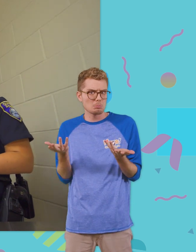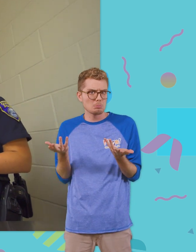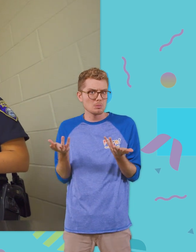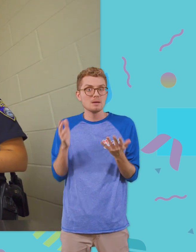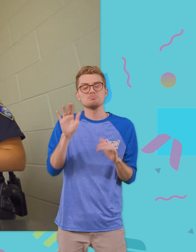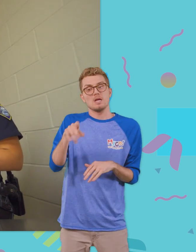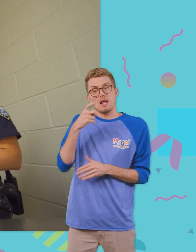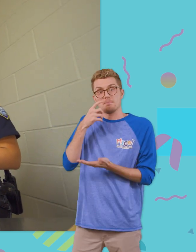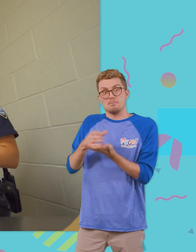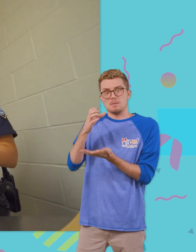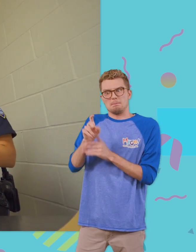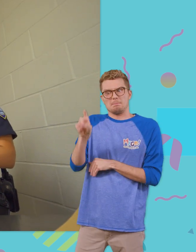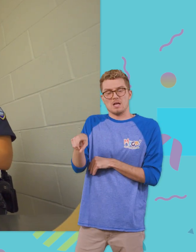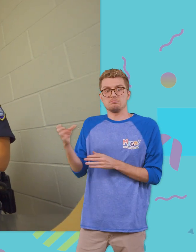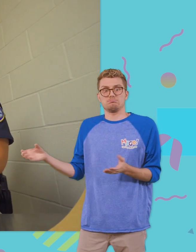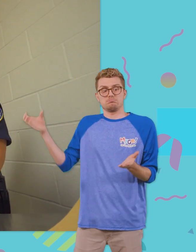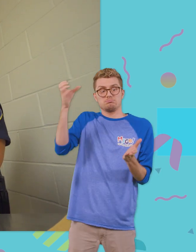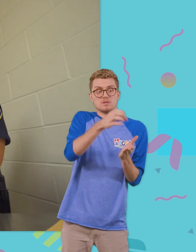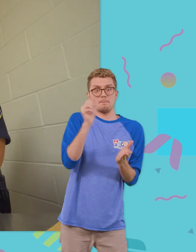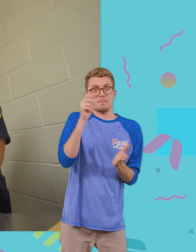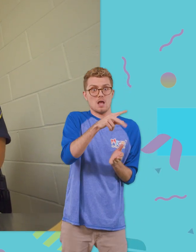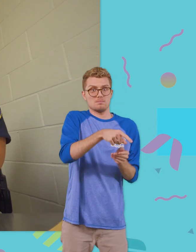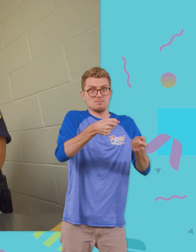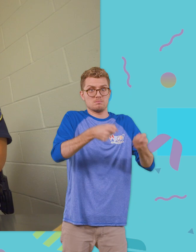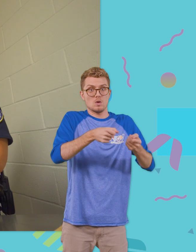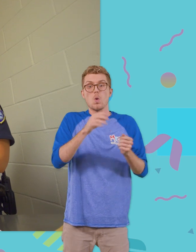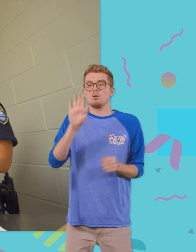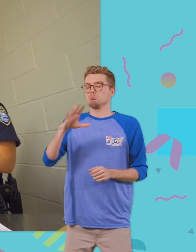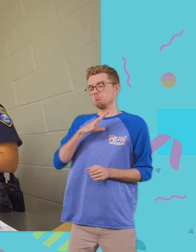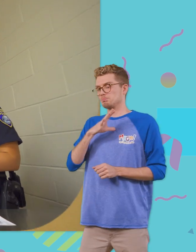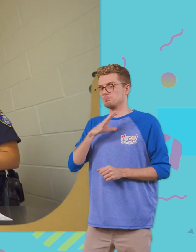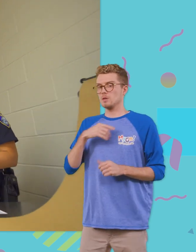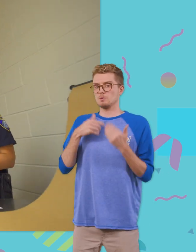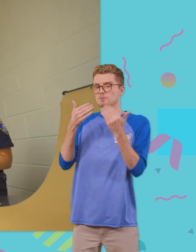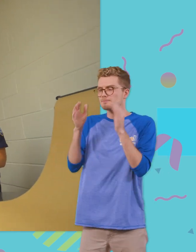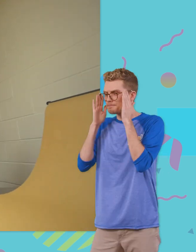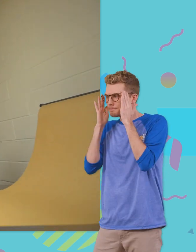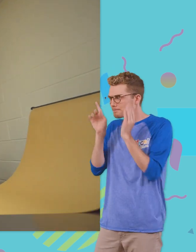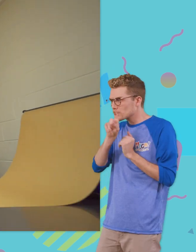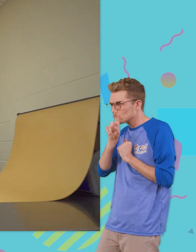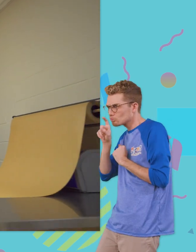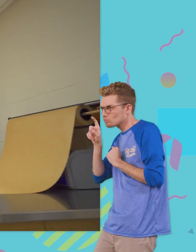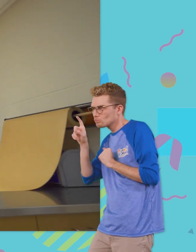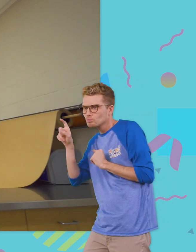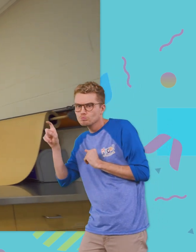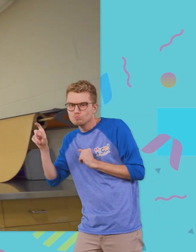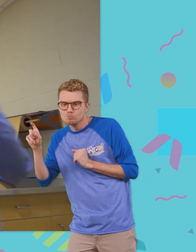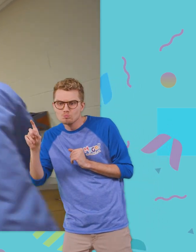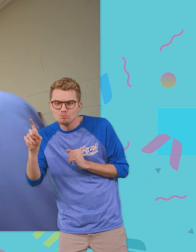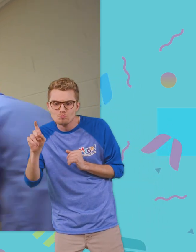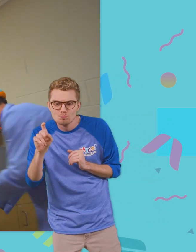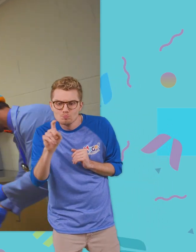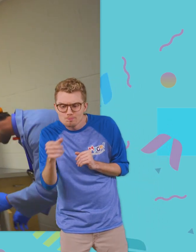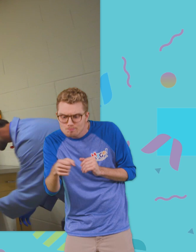So the glass needs to go back into a paper bag. Okay, so I'll go get a paper bag. Okay. And yeah, here we